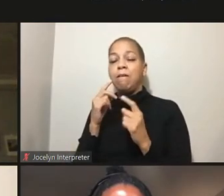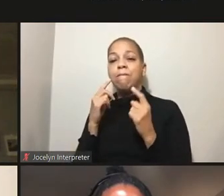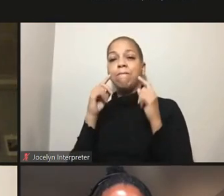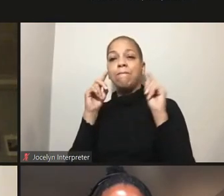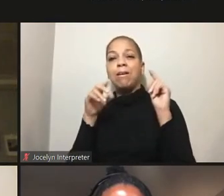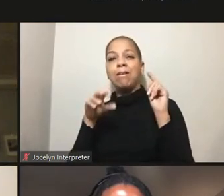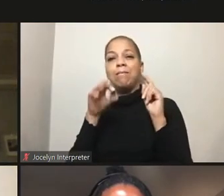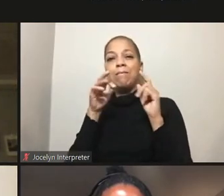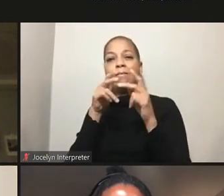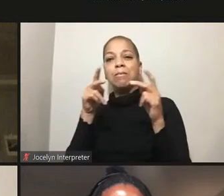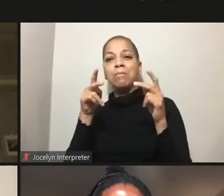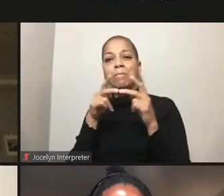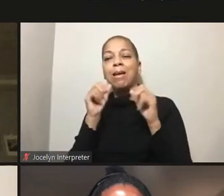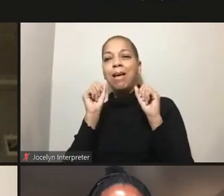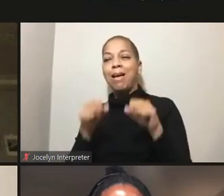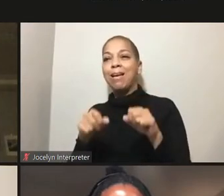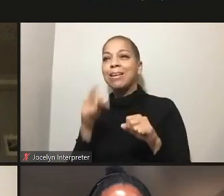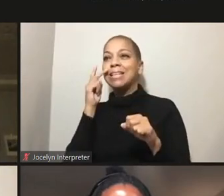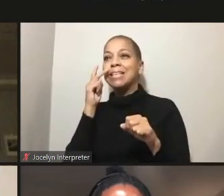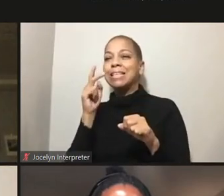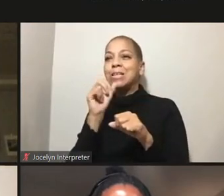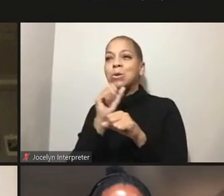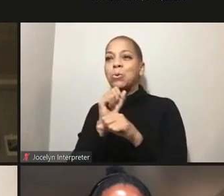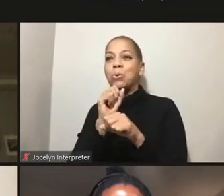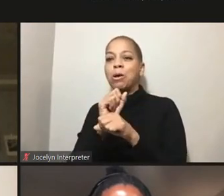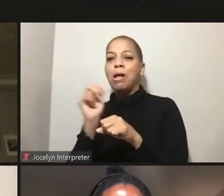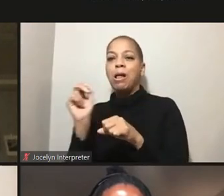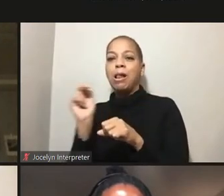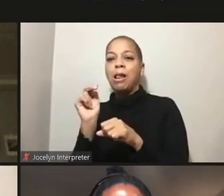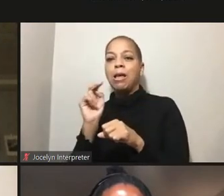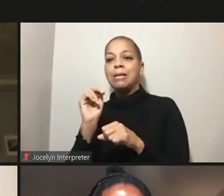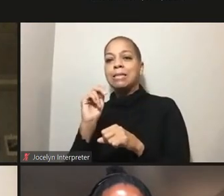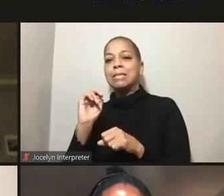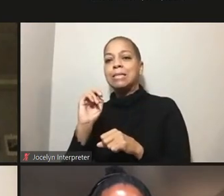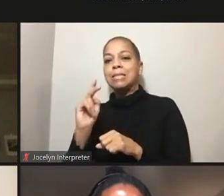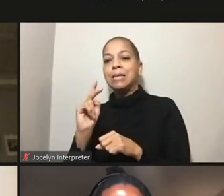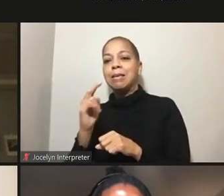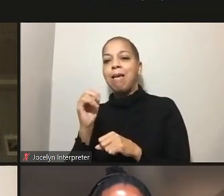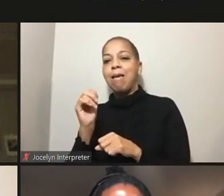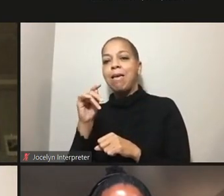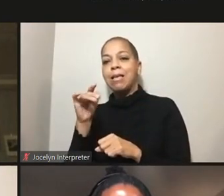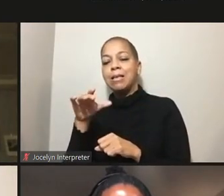I could see work like Nick Cave's,